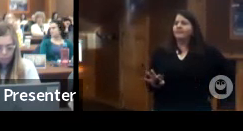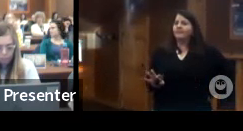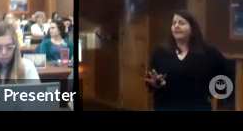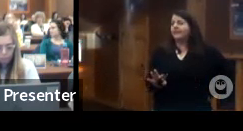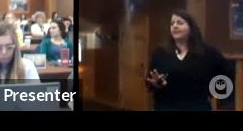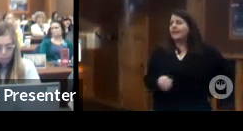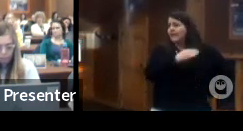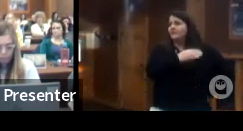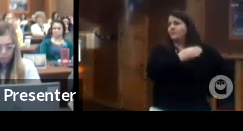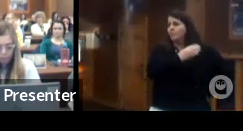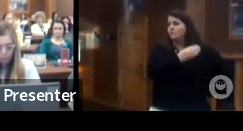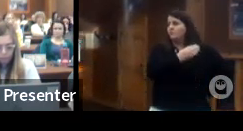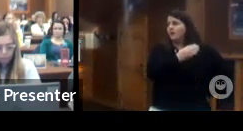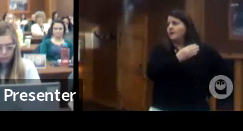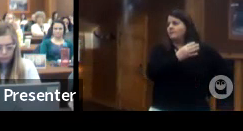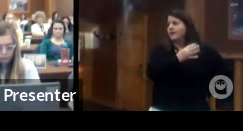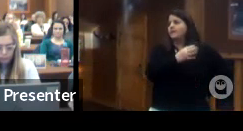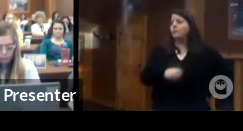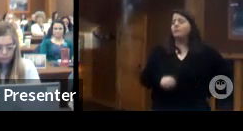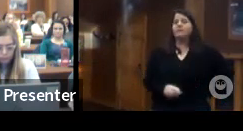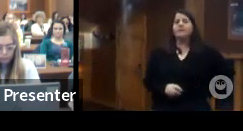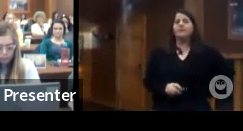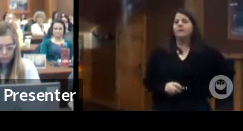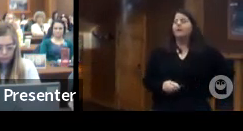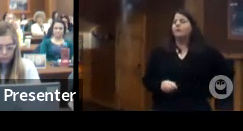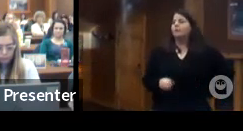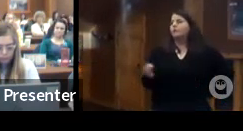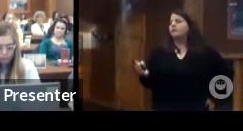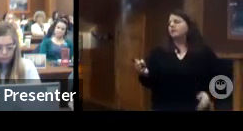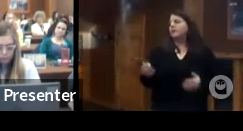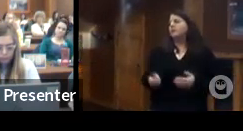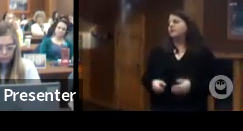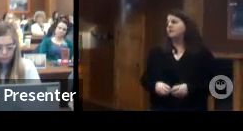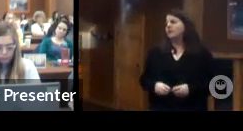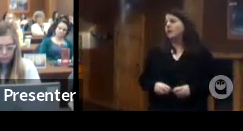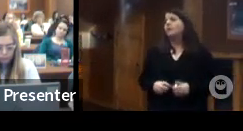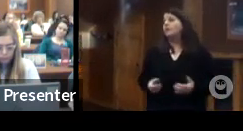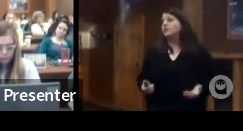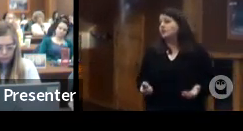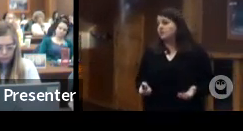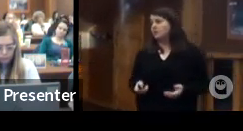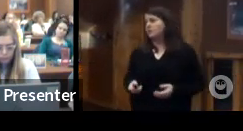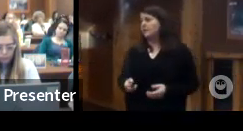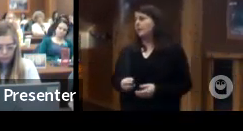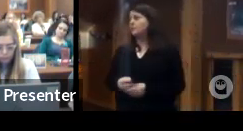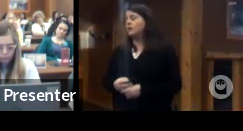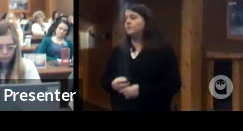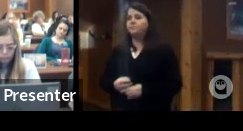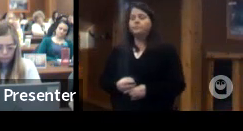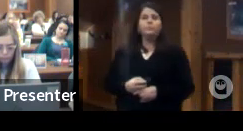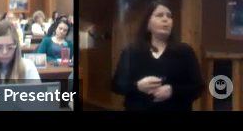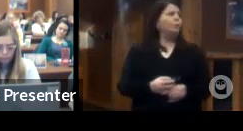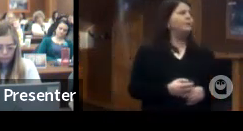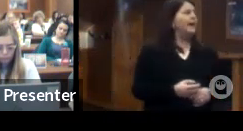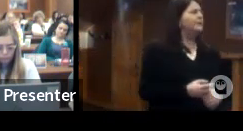Yeah. Like, that is the norm, right? That is what we see. Well, a jury isn't gonna understand that. And a lot of judges don't understand that as